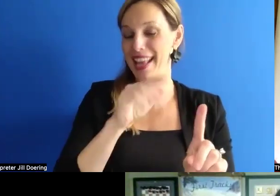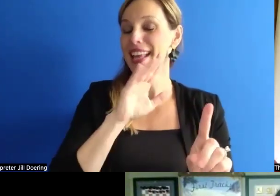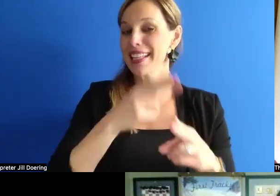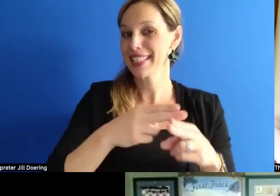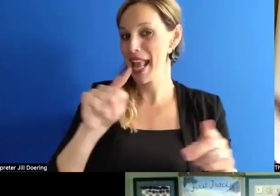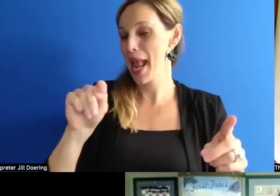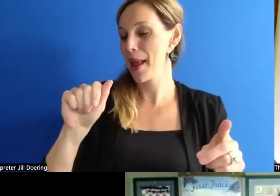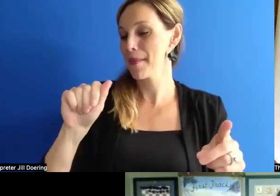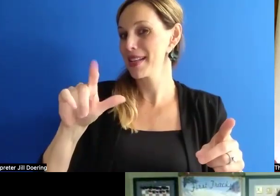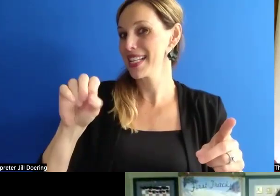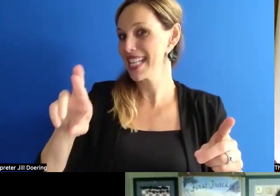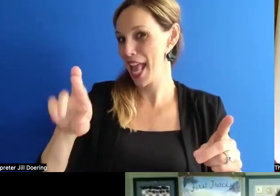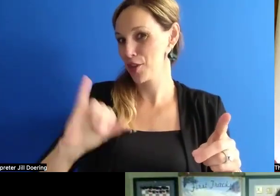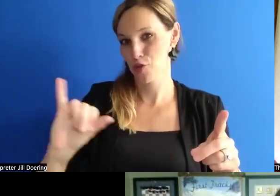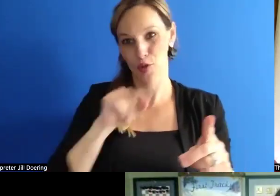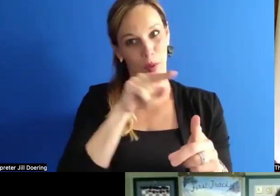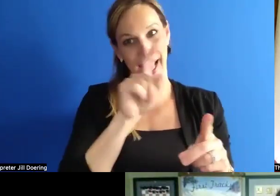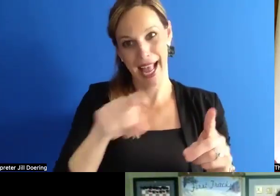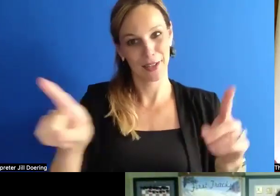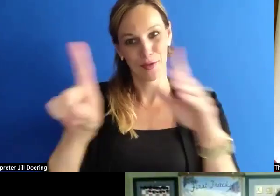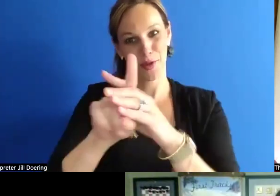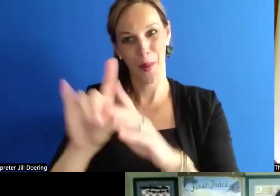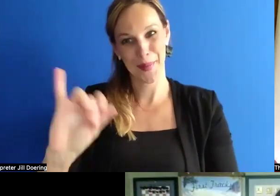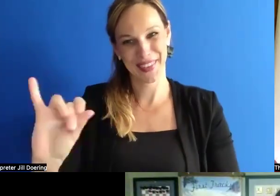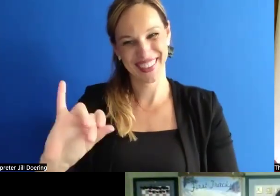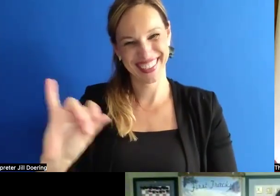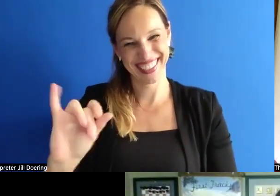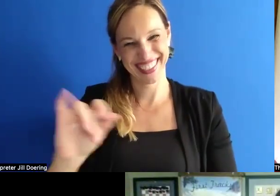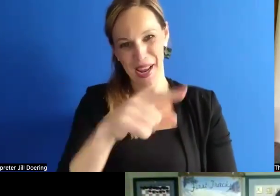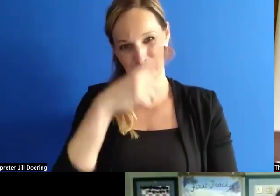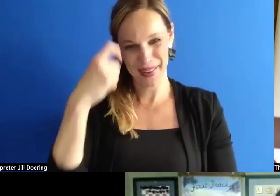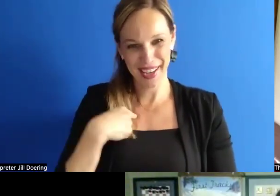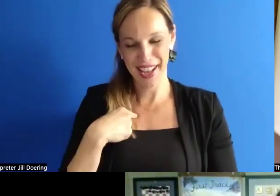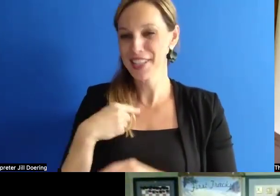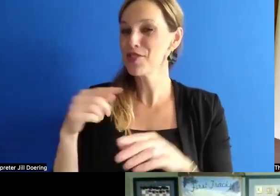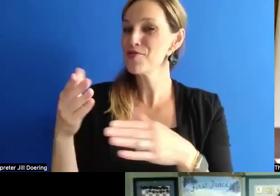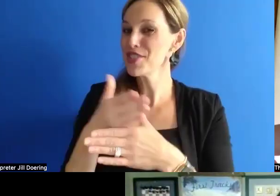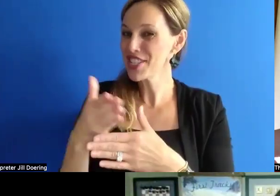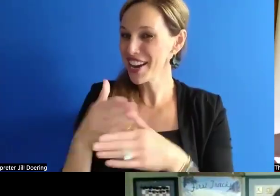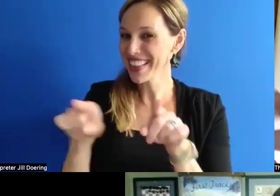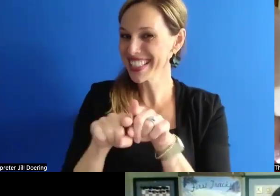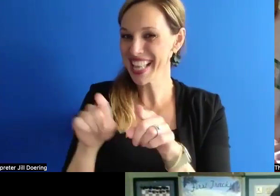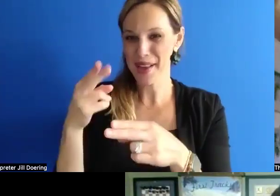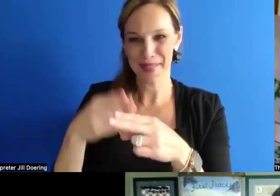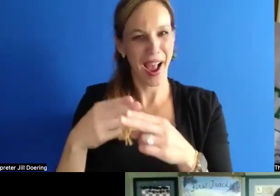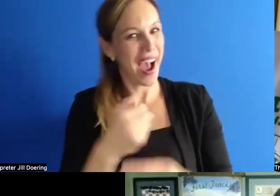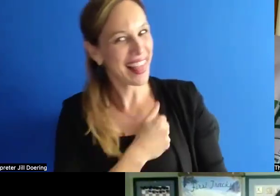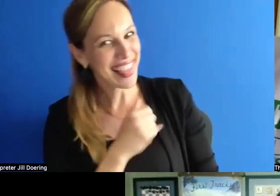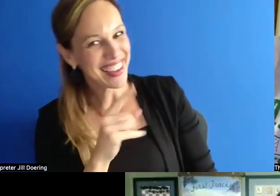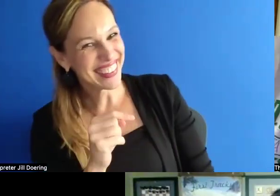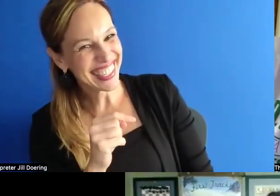So he had to make an appearance because you Yeah, guys share the same name. I love that. I already love